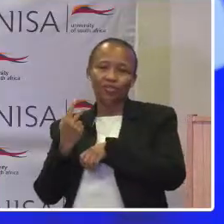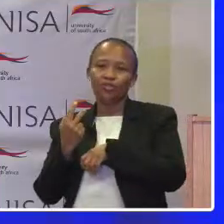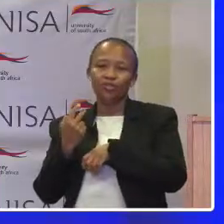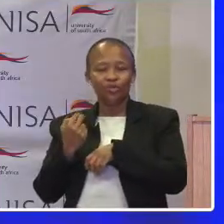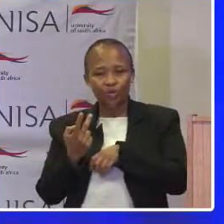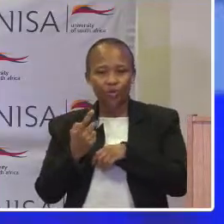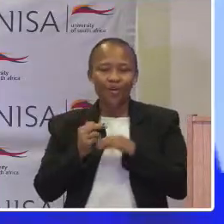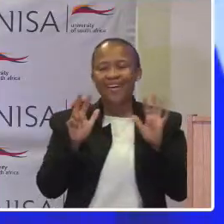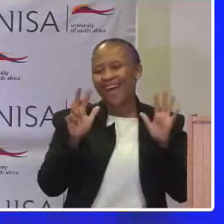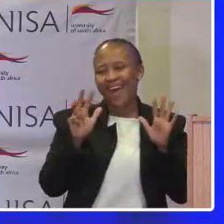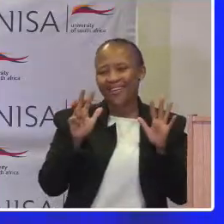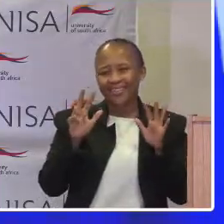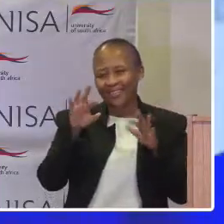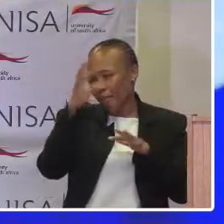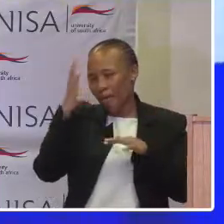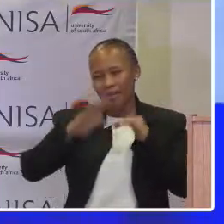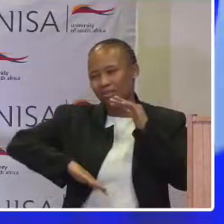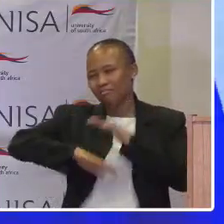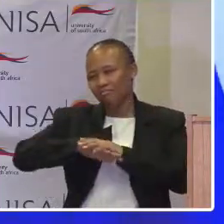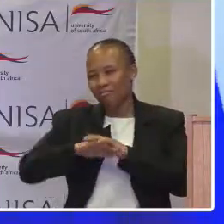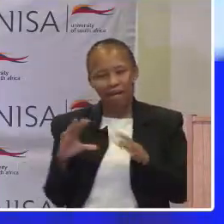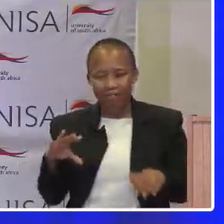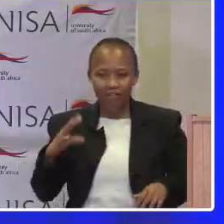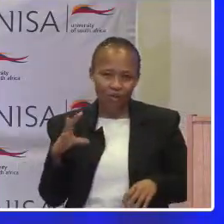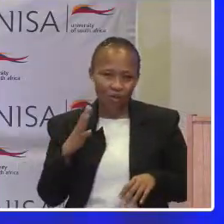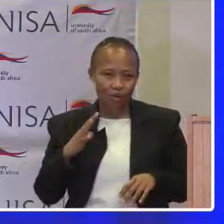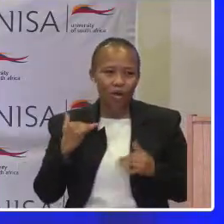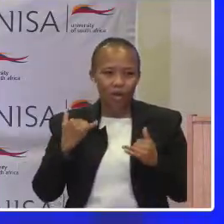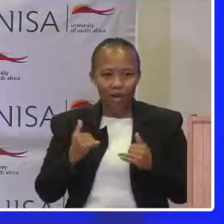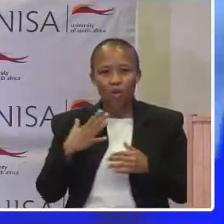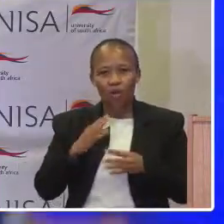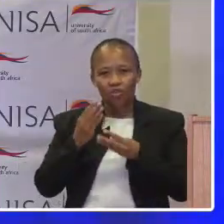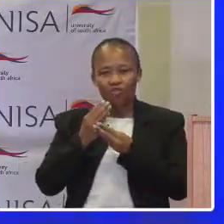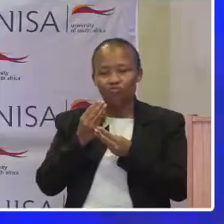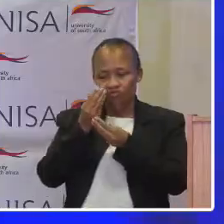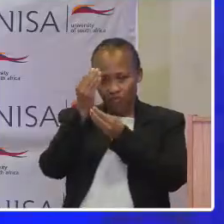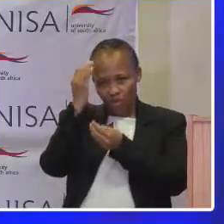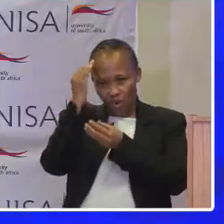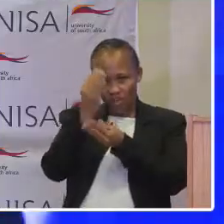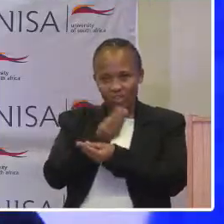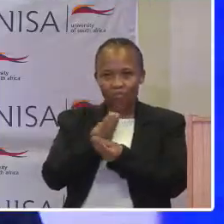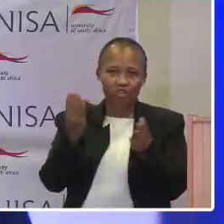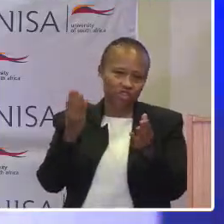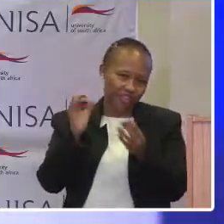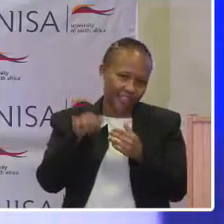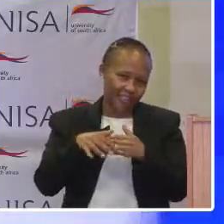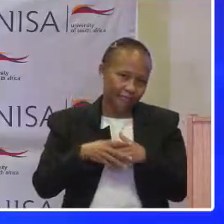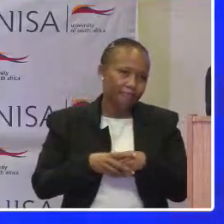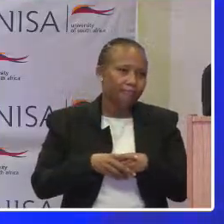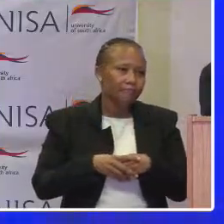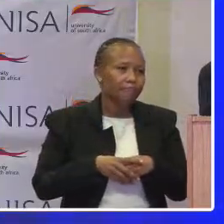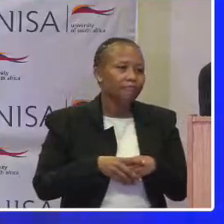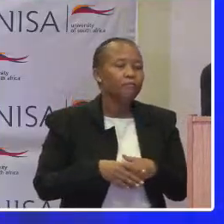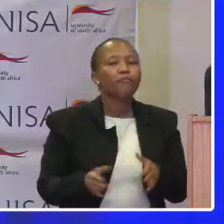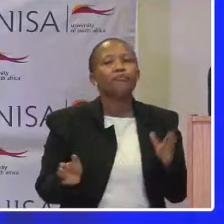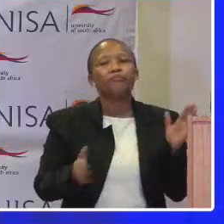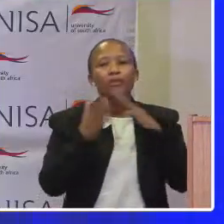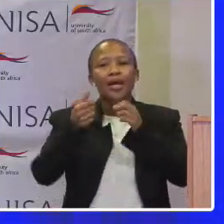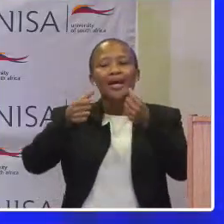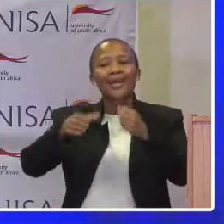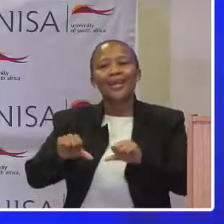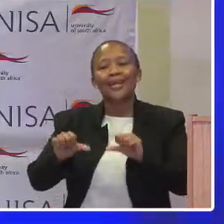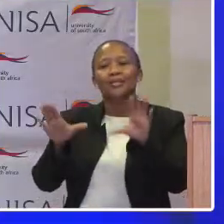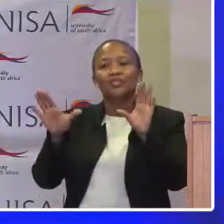tops. We're able to produce new knowledge as the University of the Land. Thank you for that. But moving on to the next